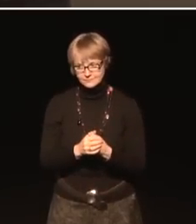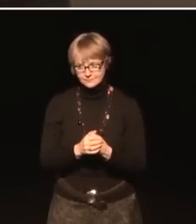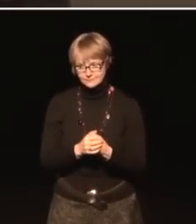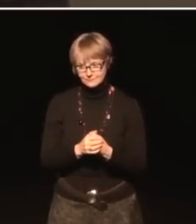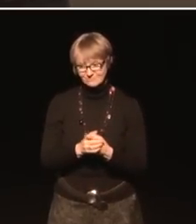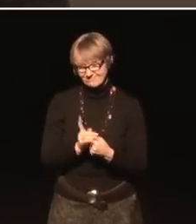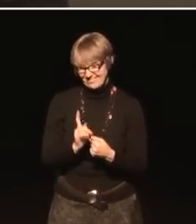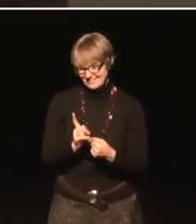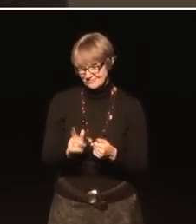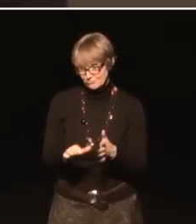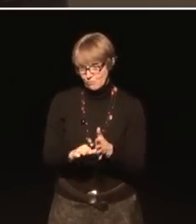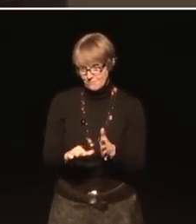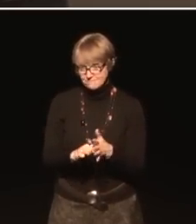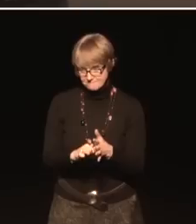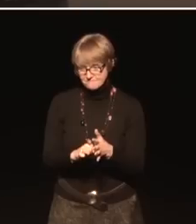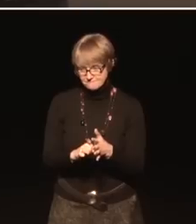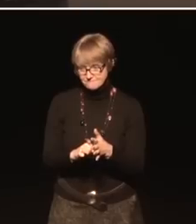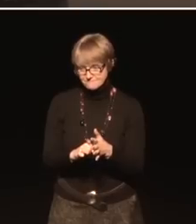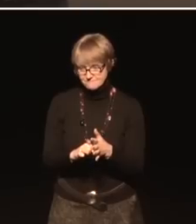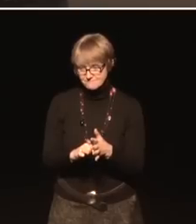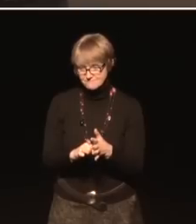having, you know,